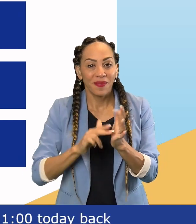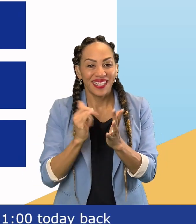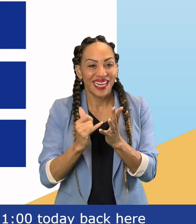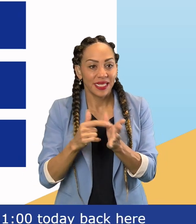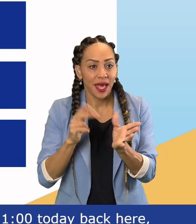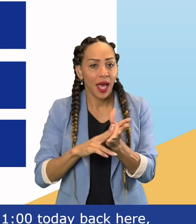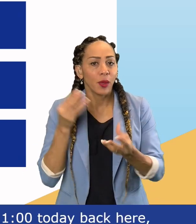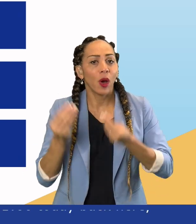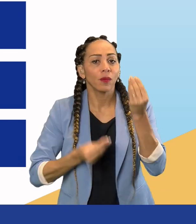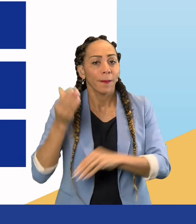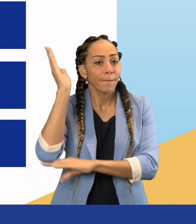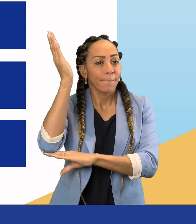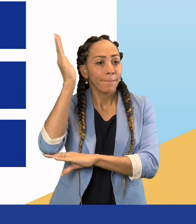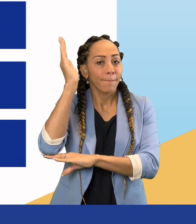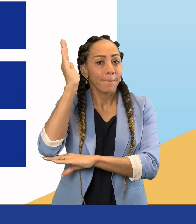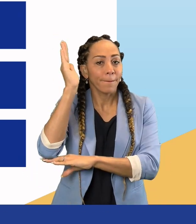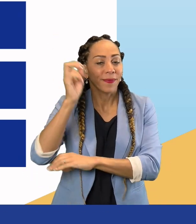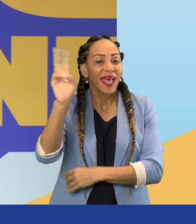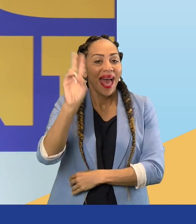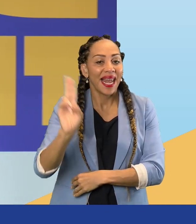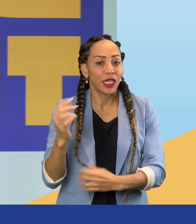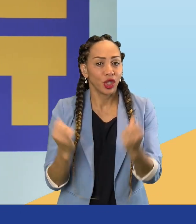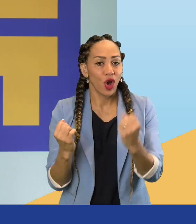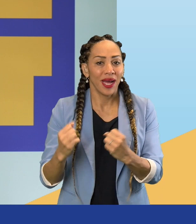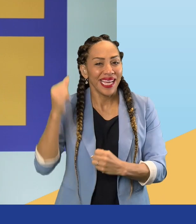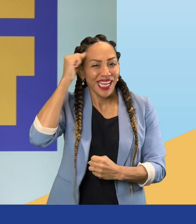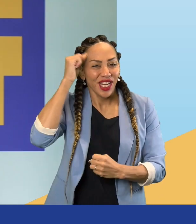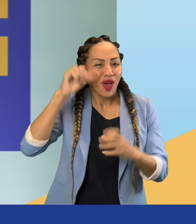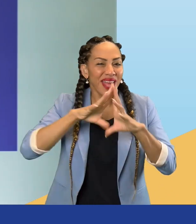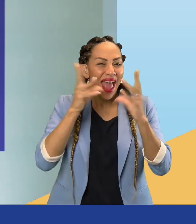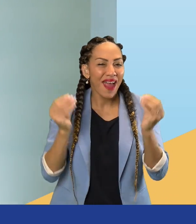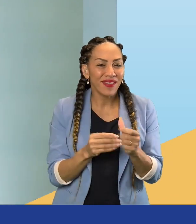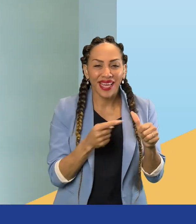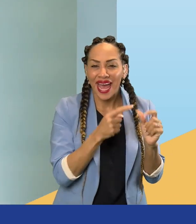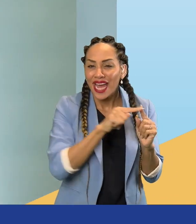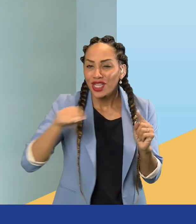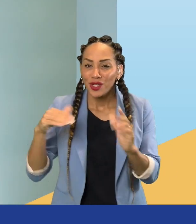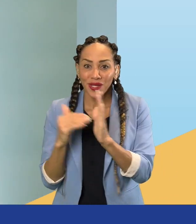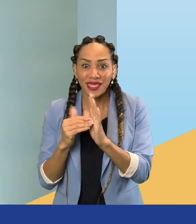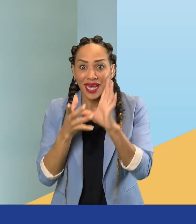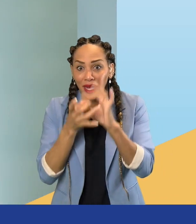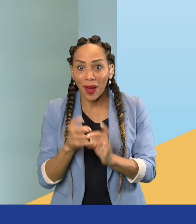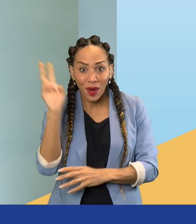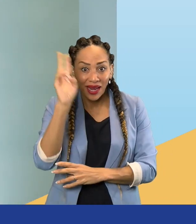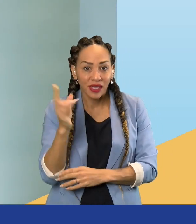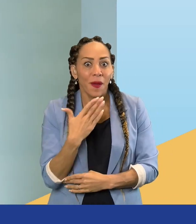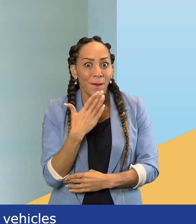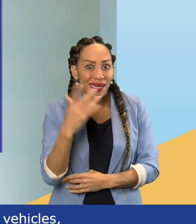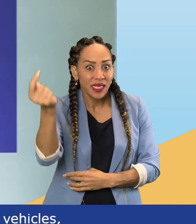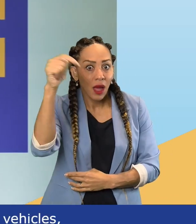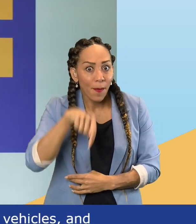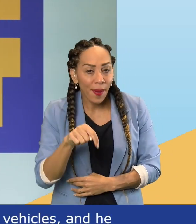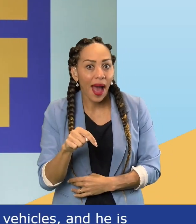vehicles, and he is the Bible of all things electric. So if you have any questions about electric cars, please pop back at 11 o'clock and have a